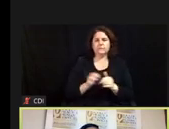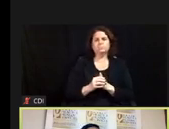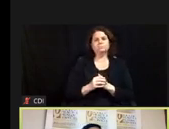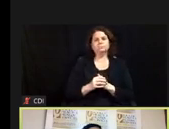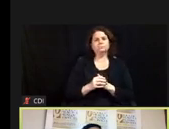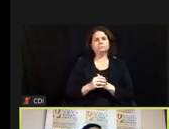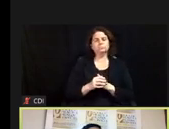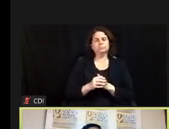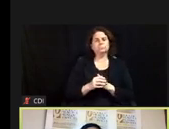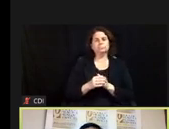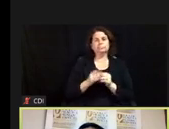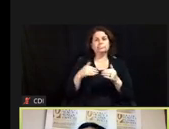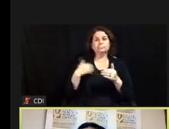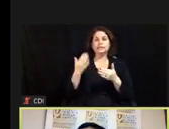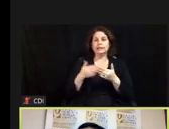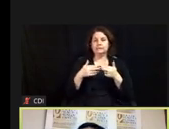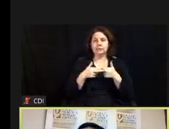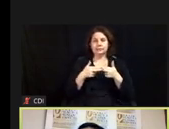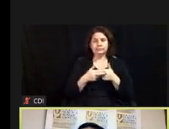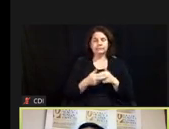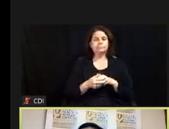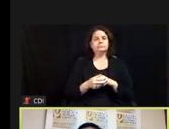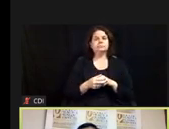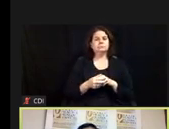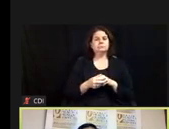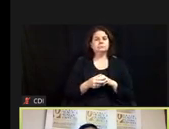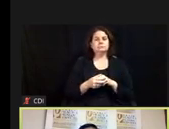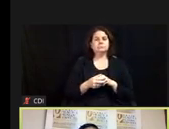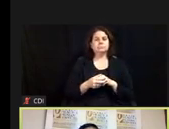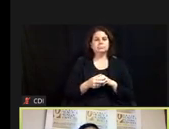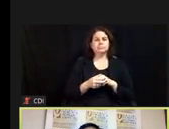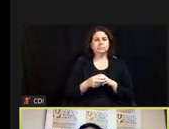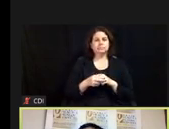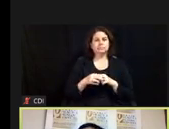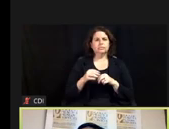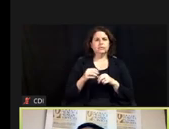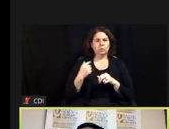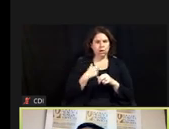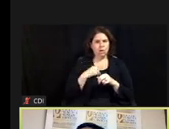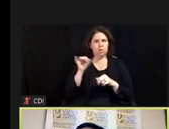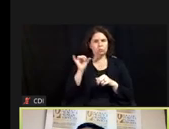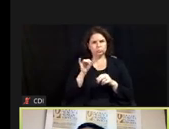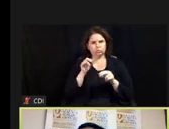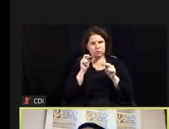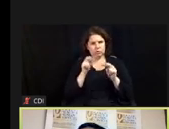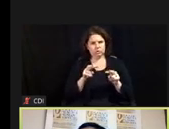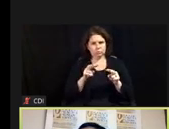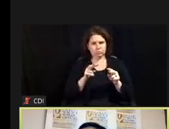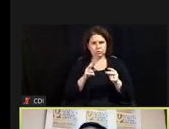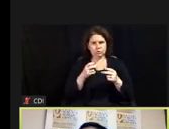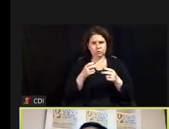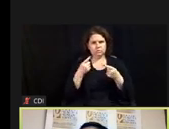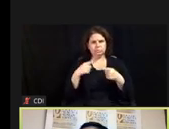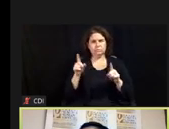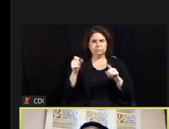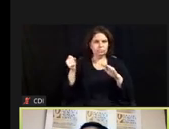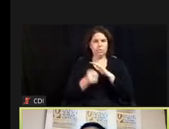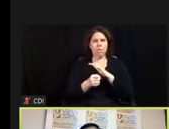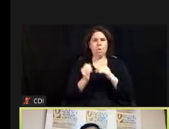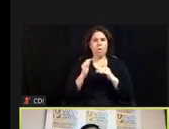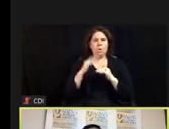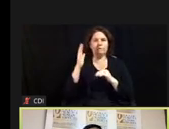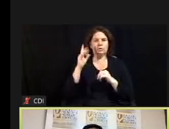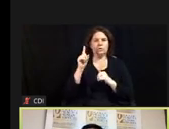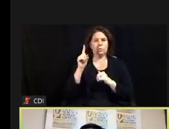During our COVID response, we also have successfully housed over 100 COVID vulnerable individuals